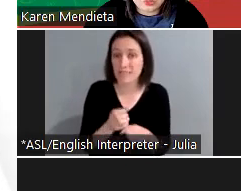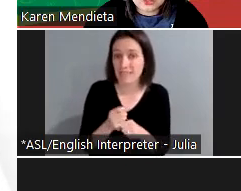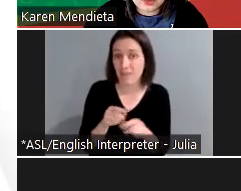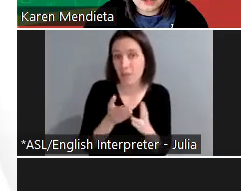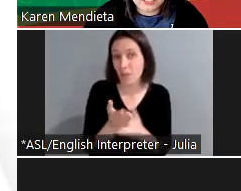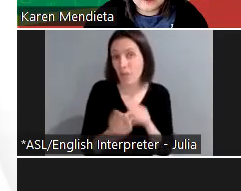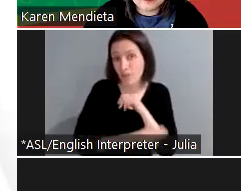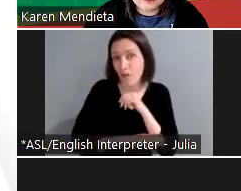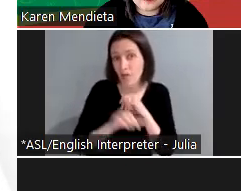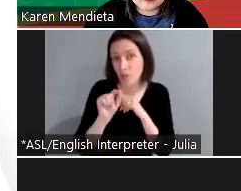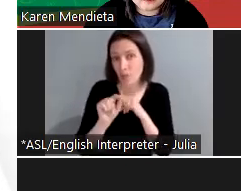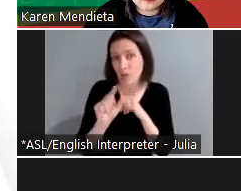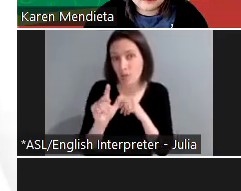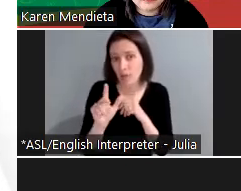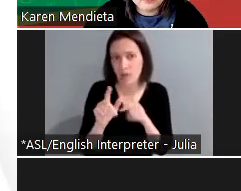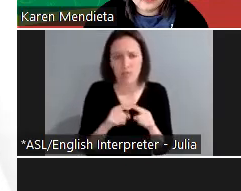December 2023.